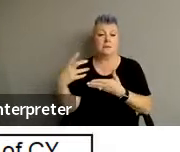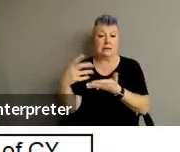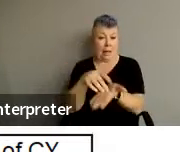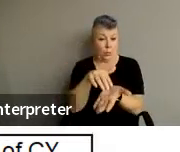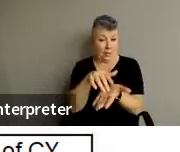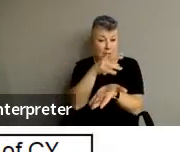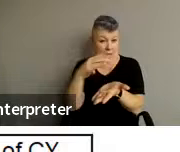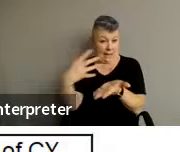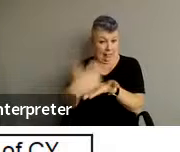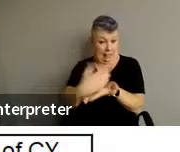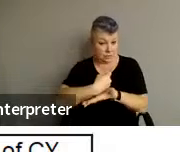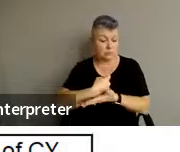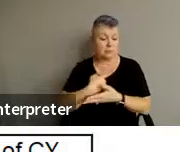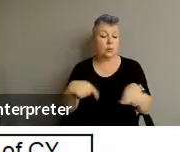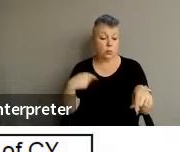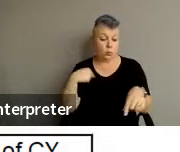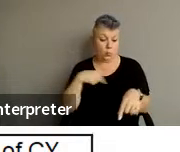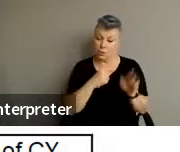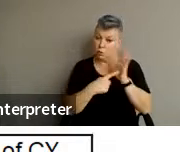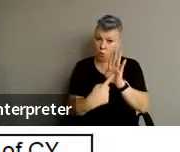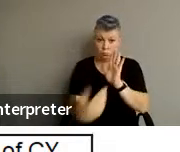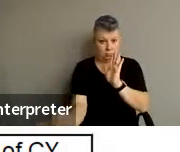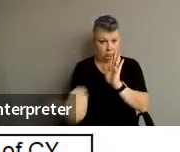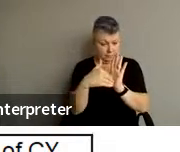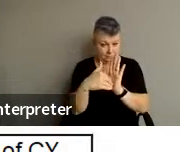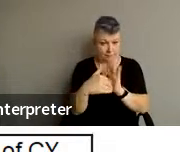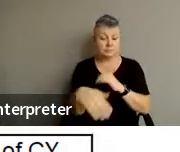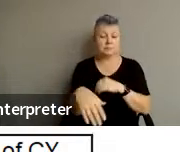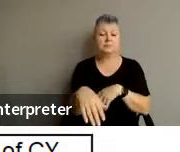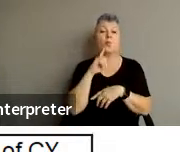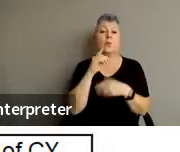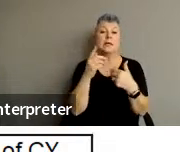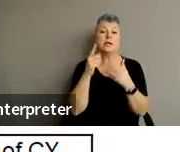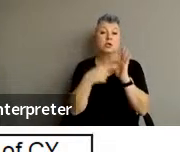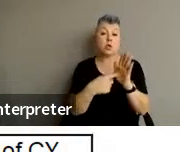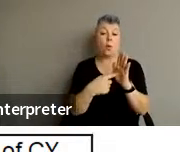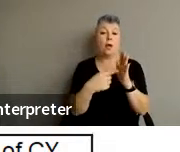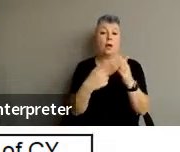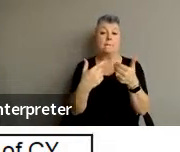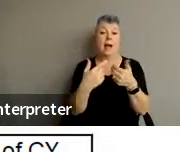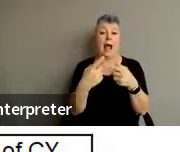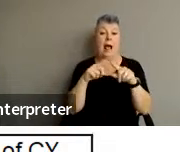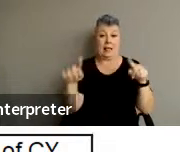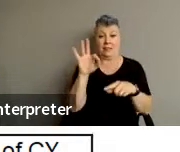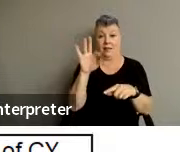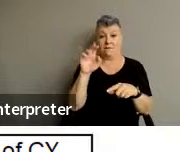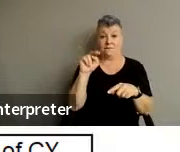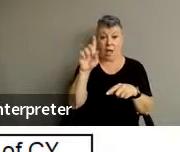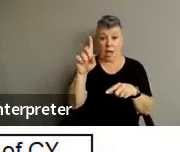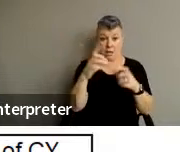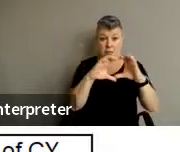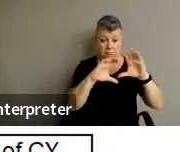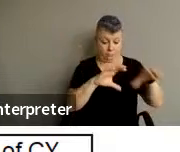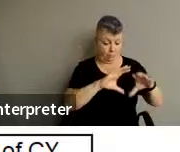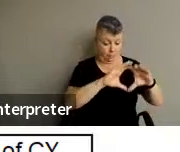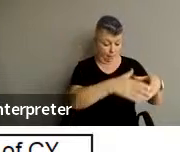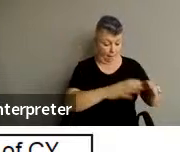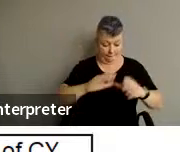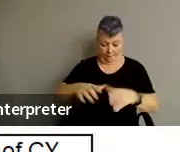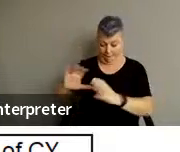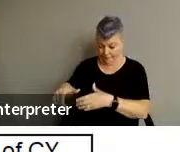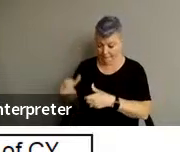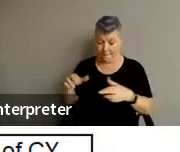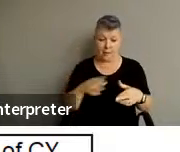perspective. We showed again the tax rate by fund, and then we show that by revenues by fund. And so we're comparing what